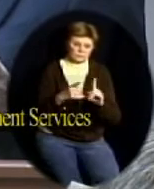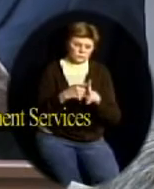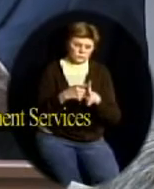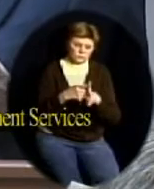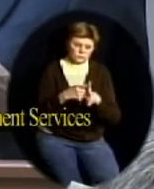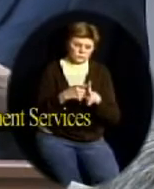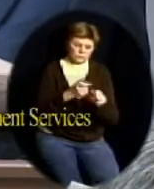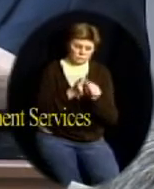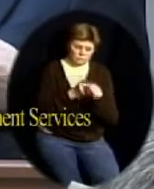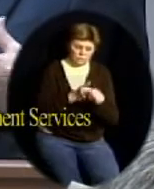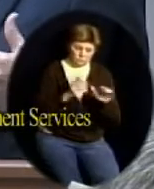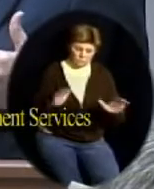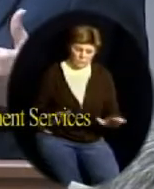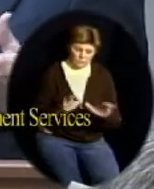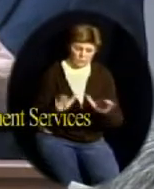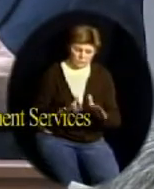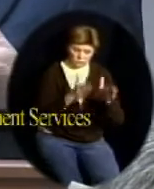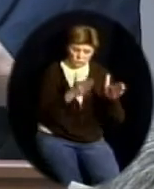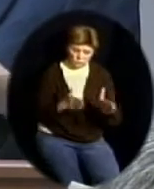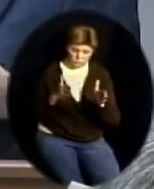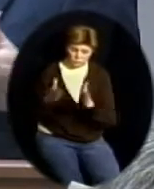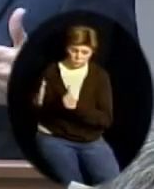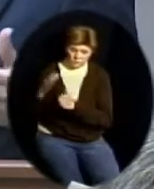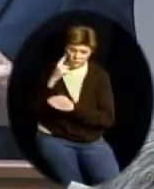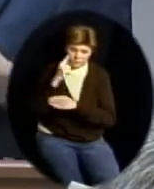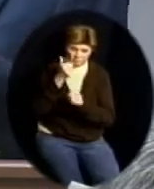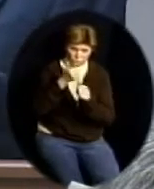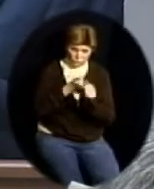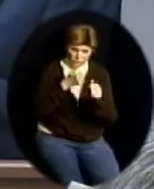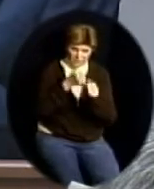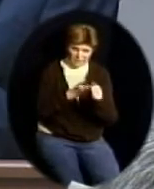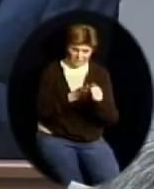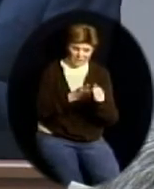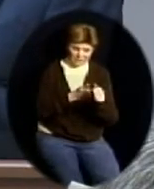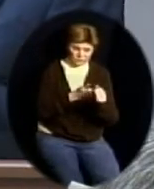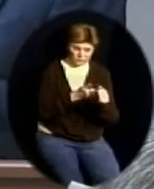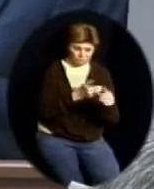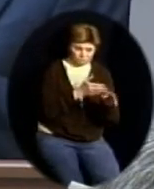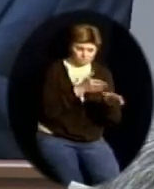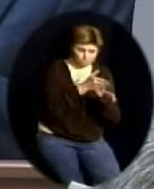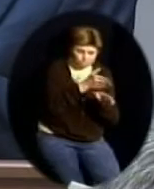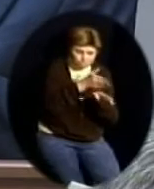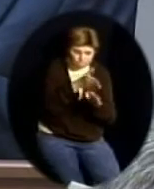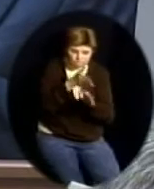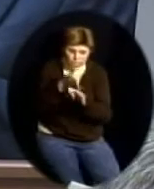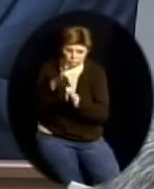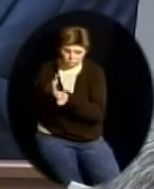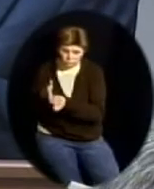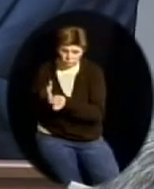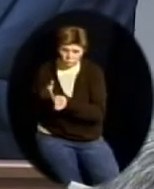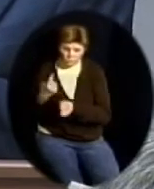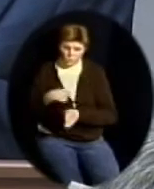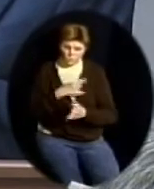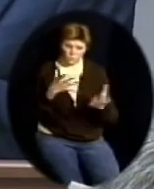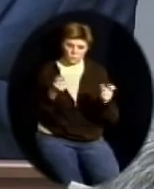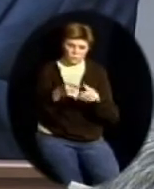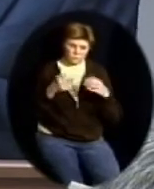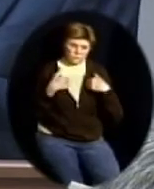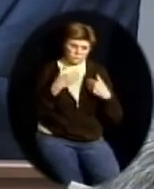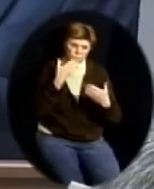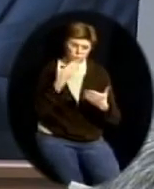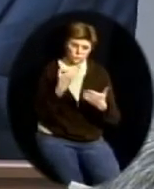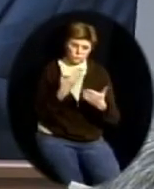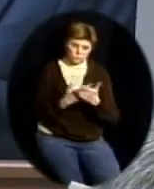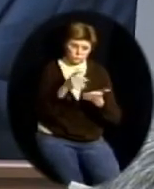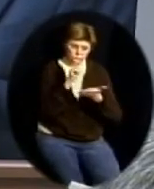all divisions, and begin to move in unison toward having good written action plans in a consistent